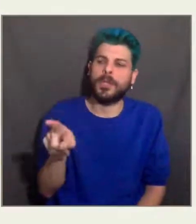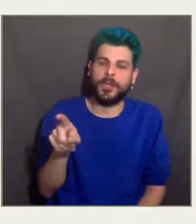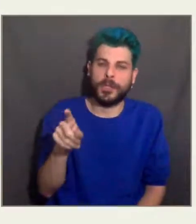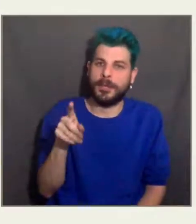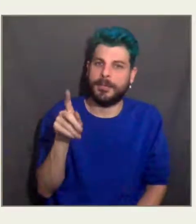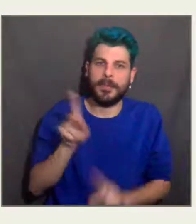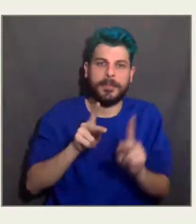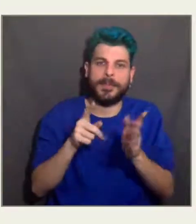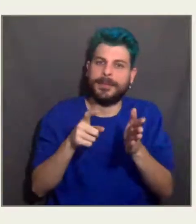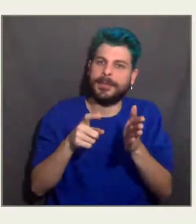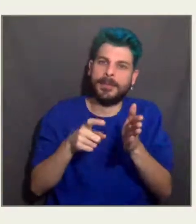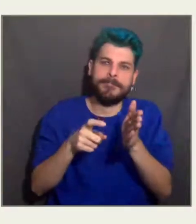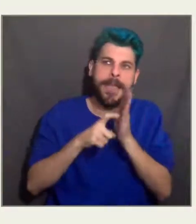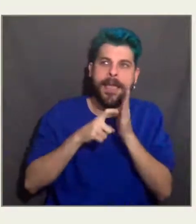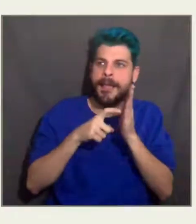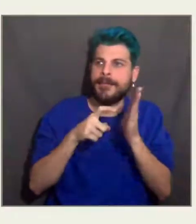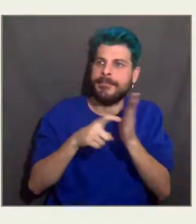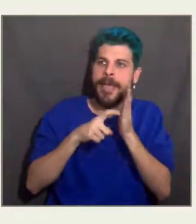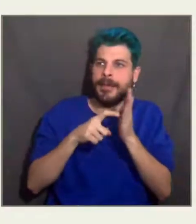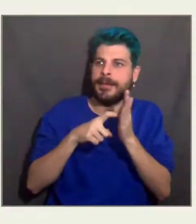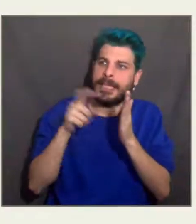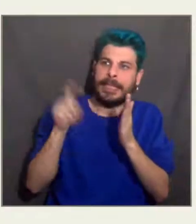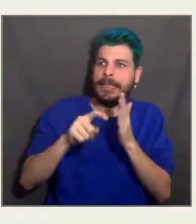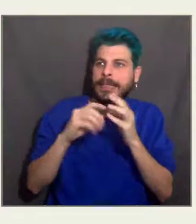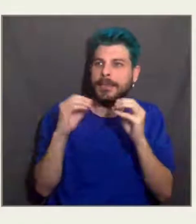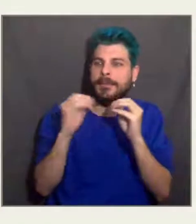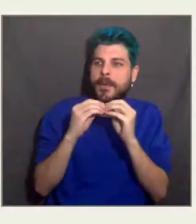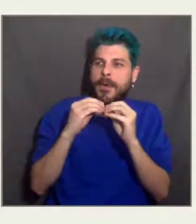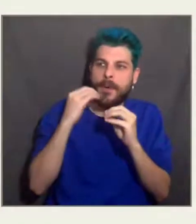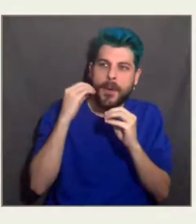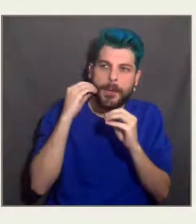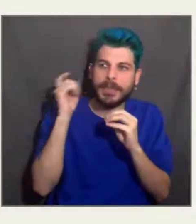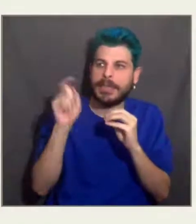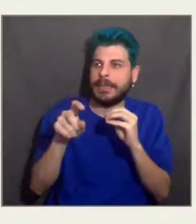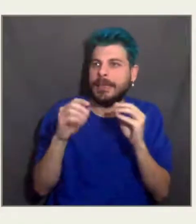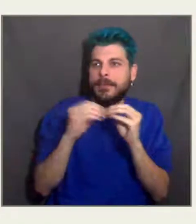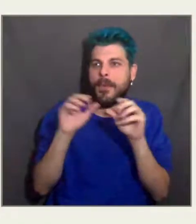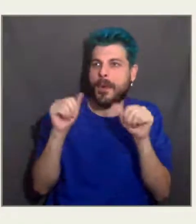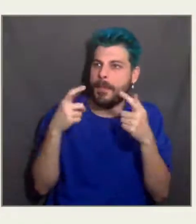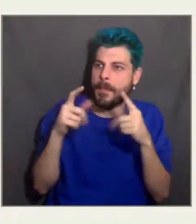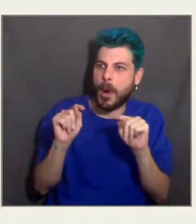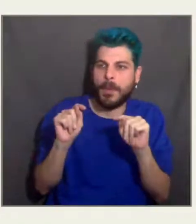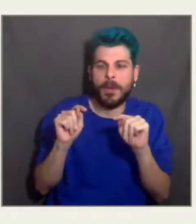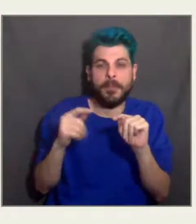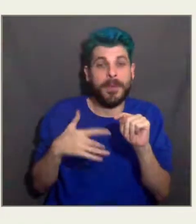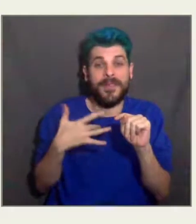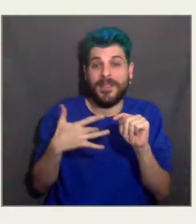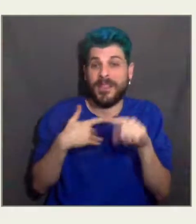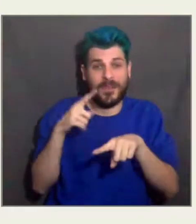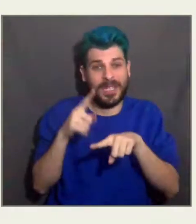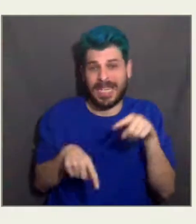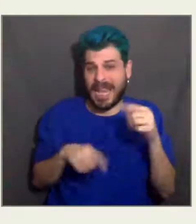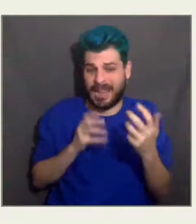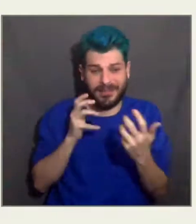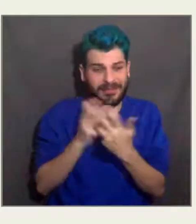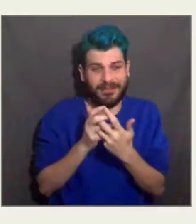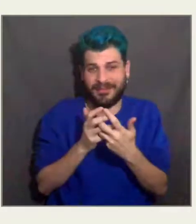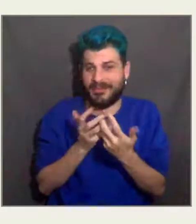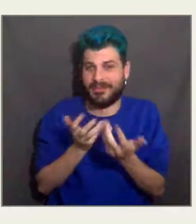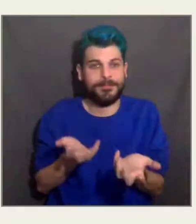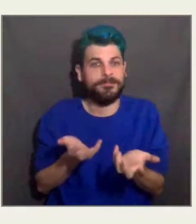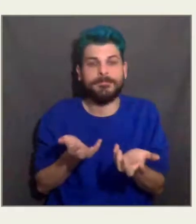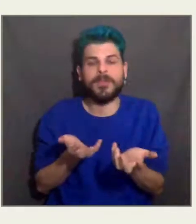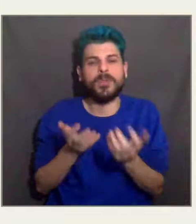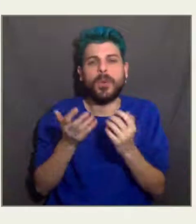area exceeds supply. Yeah. And at all but the high-end level. So how does the county or